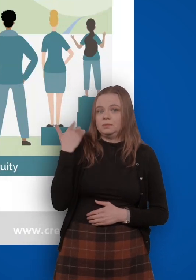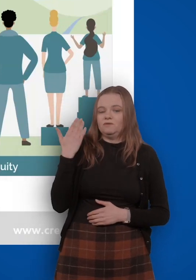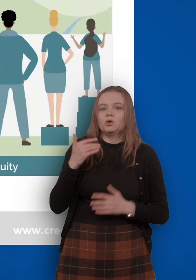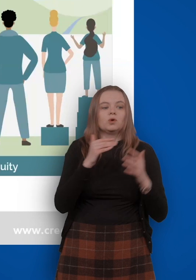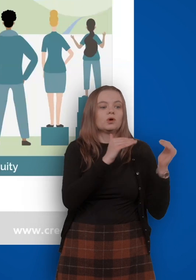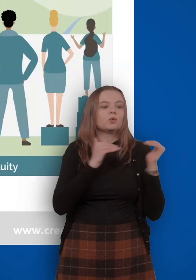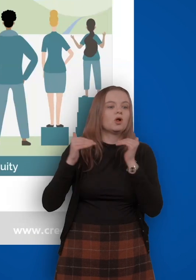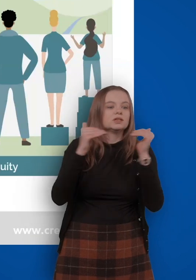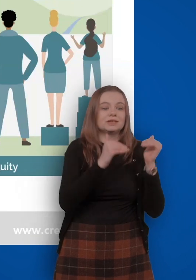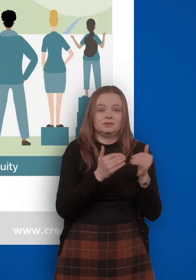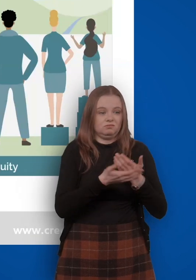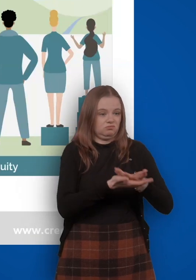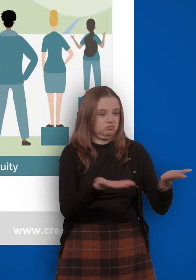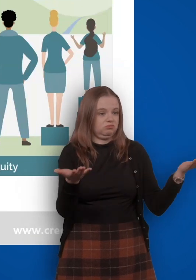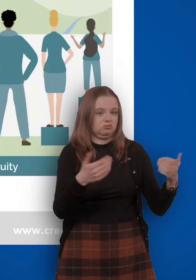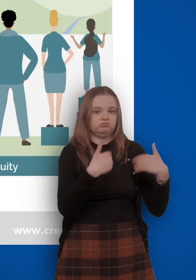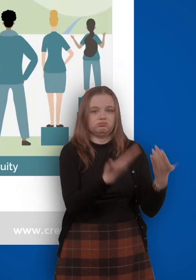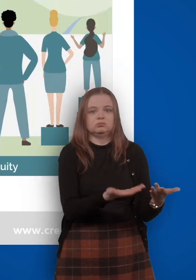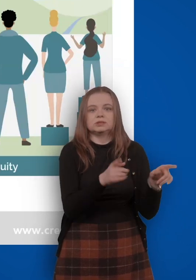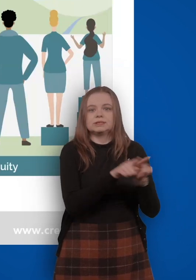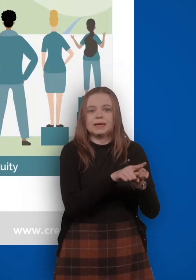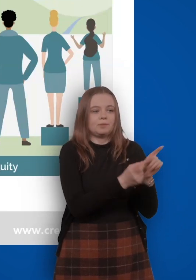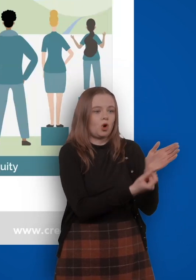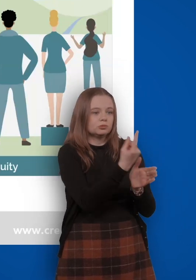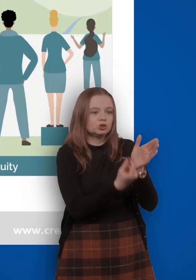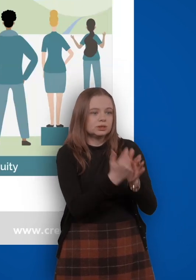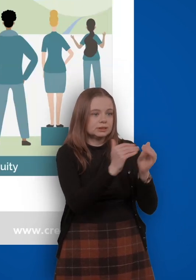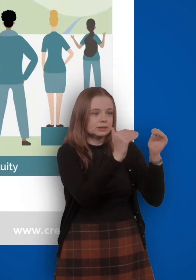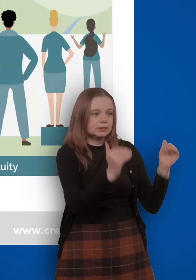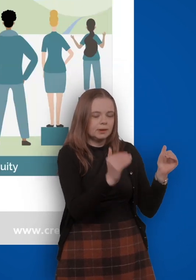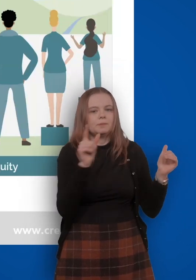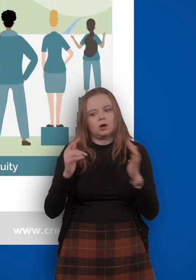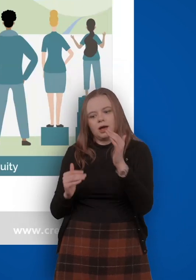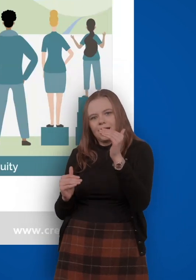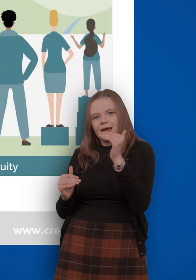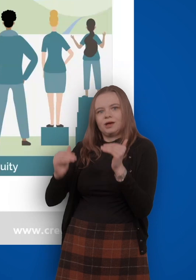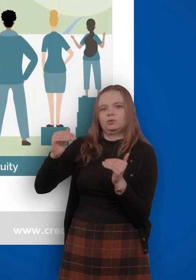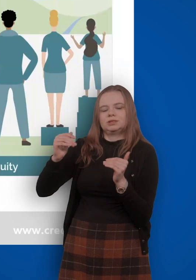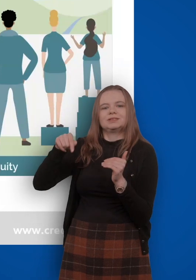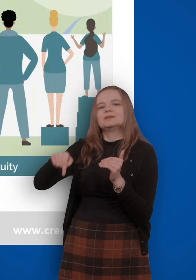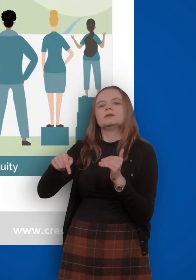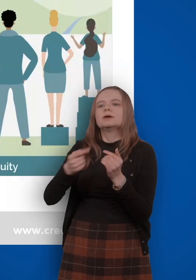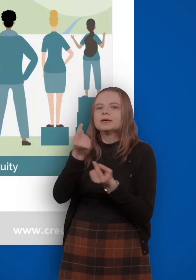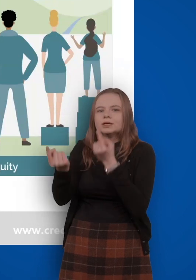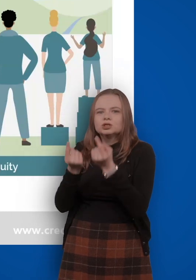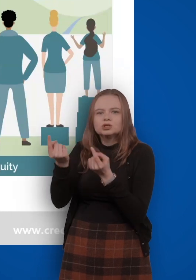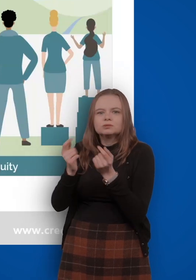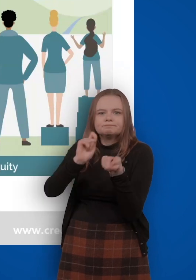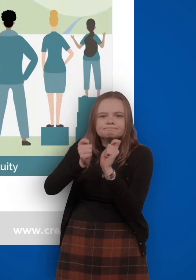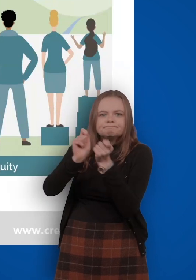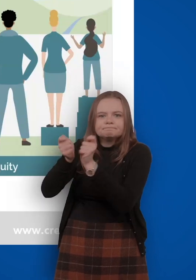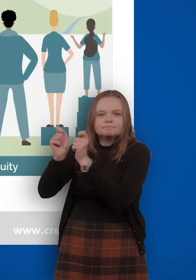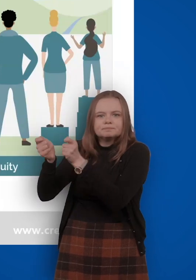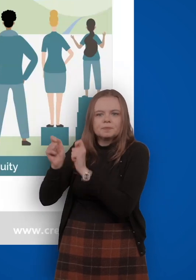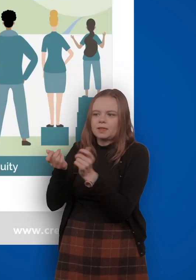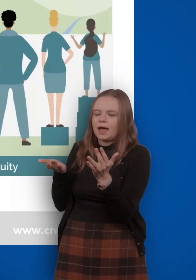equality is giving the same opportunity to everybody in the same way. Equity is making sure that you give it to people, different people in different ways so that they